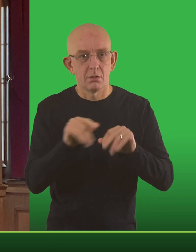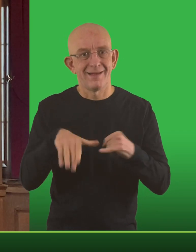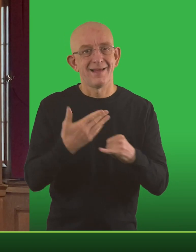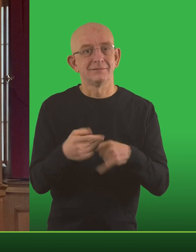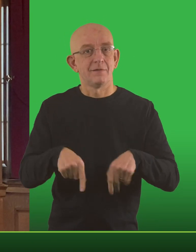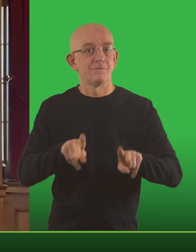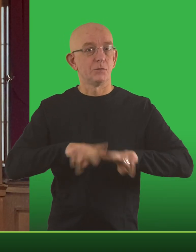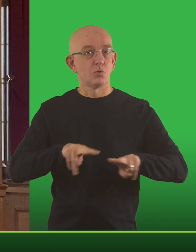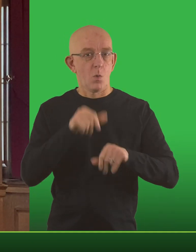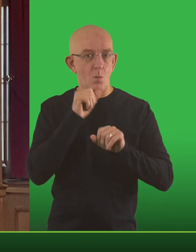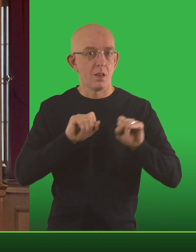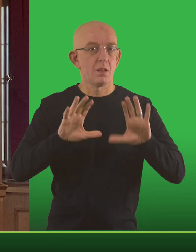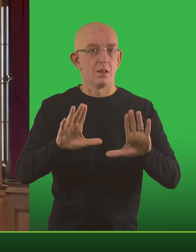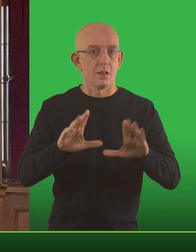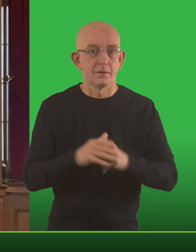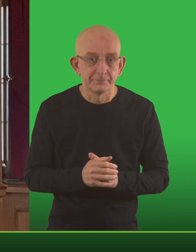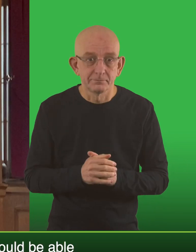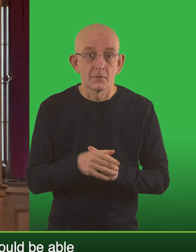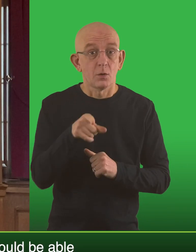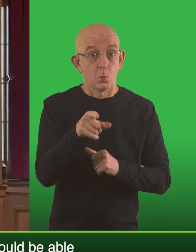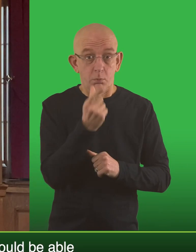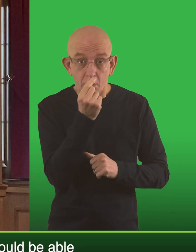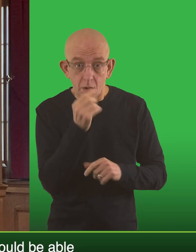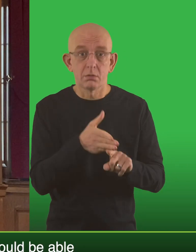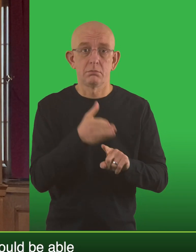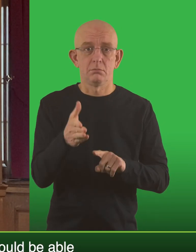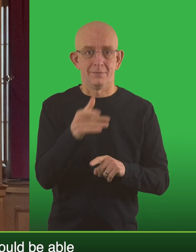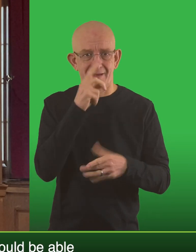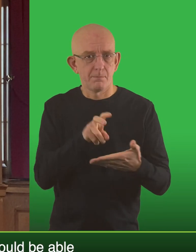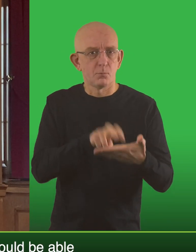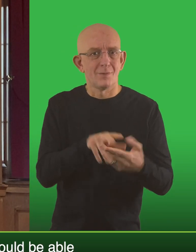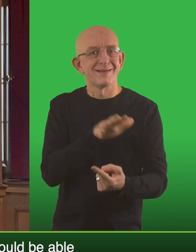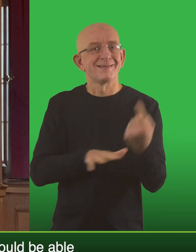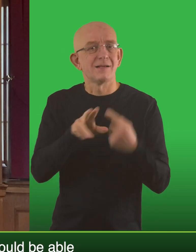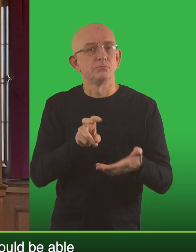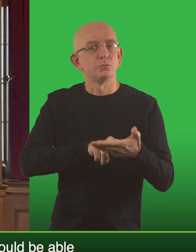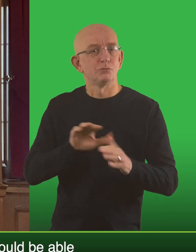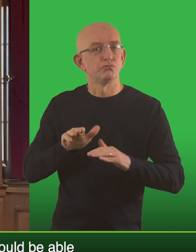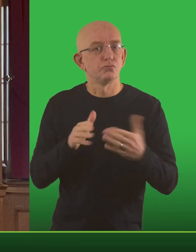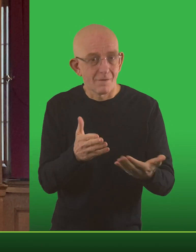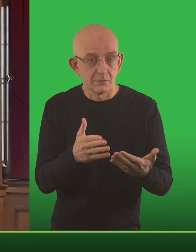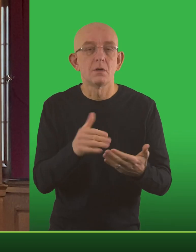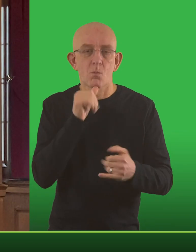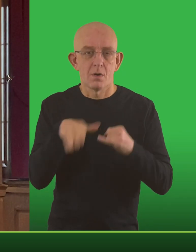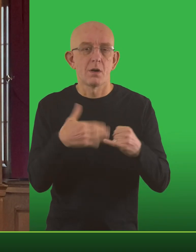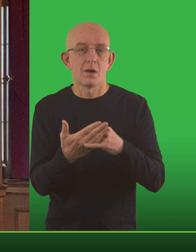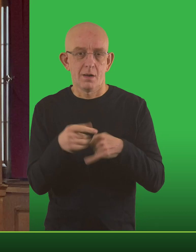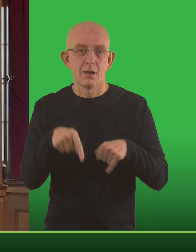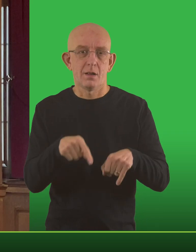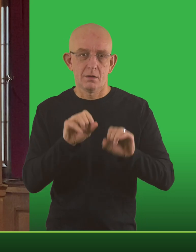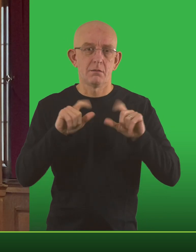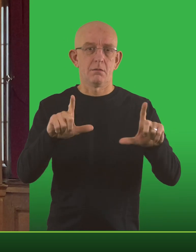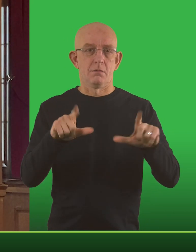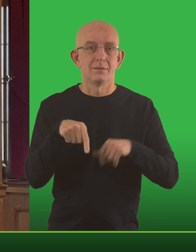will be at the end of the video. If you're eligible, you should be able to book via the National Booking Service, and again, details at the end